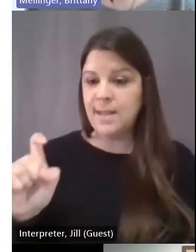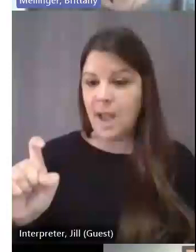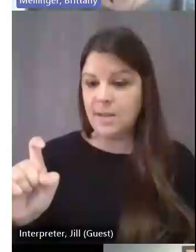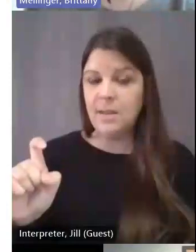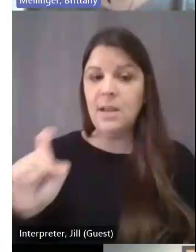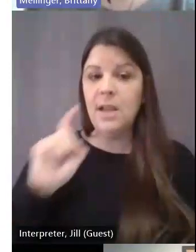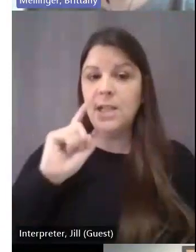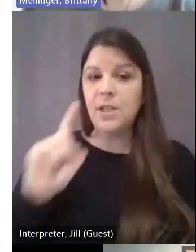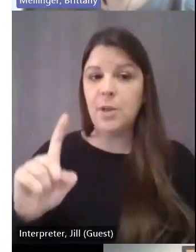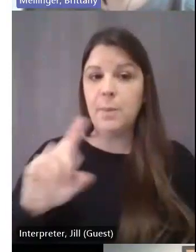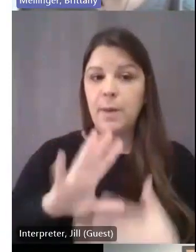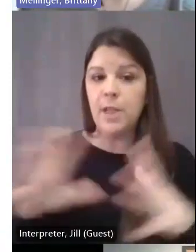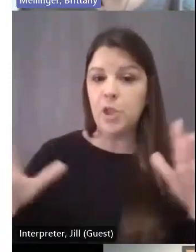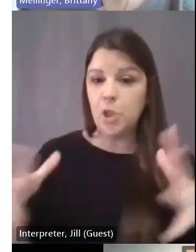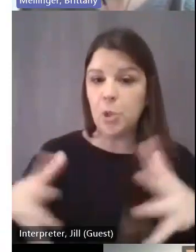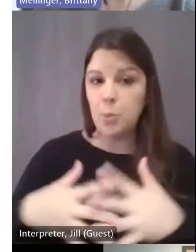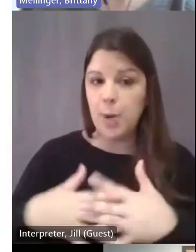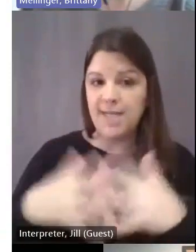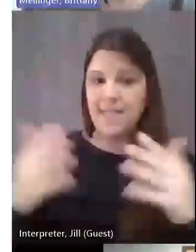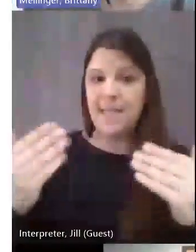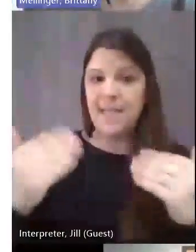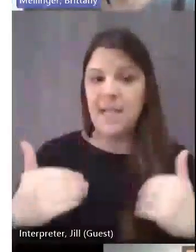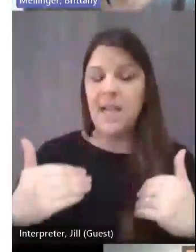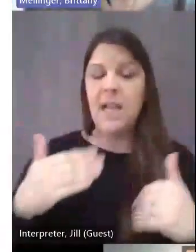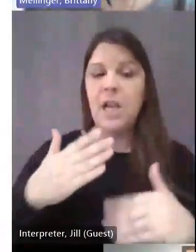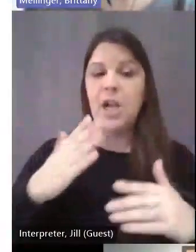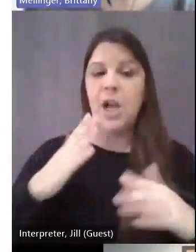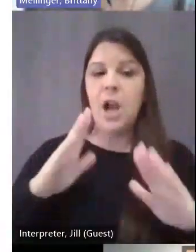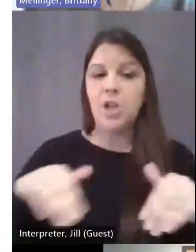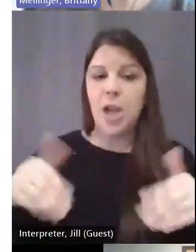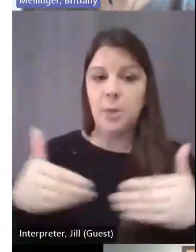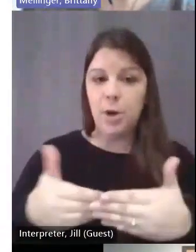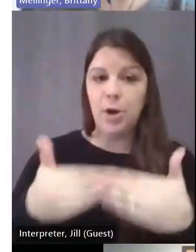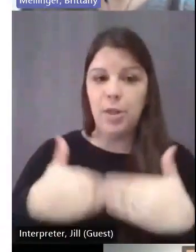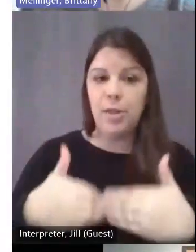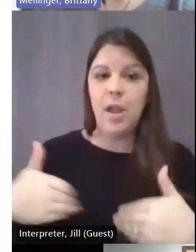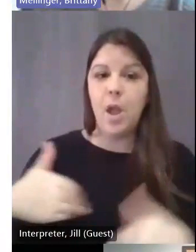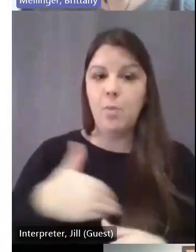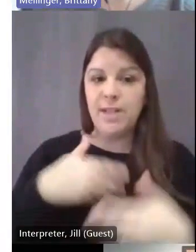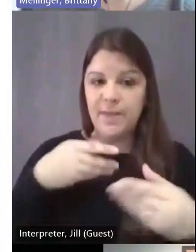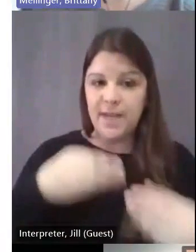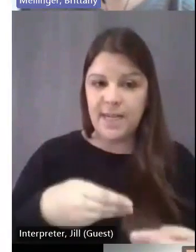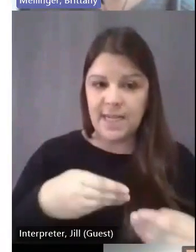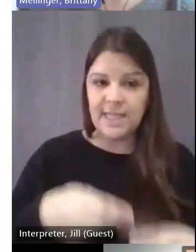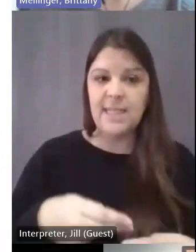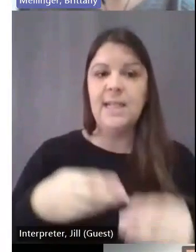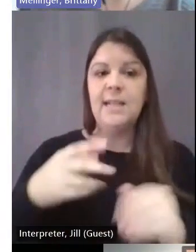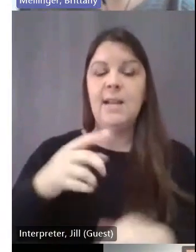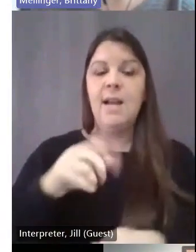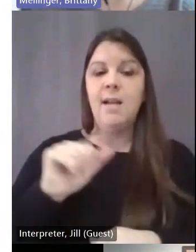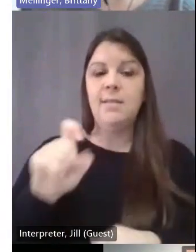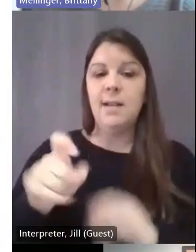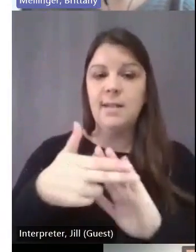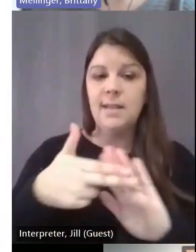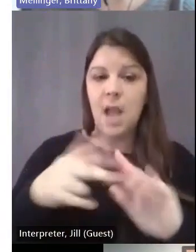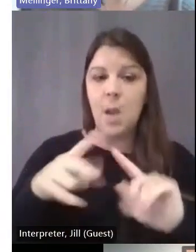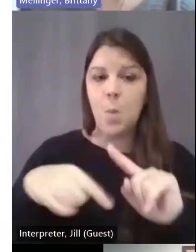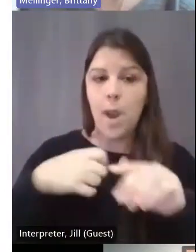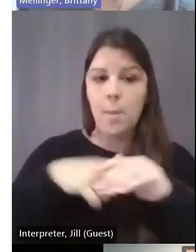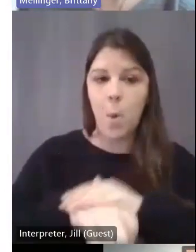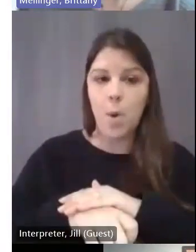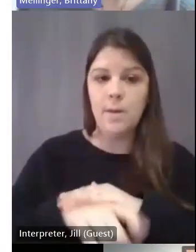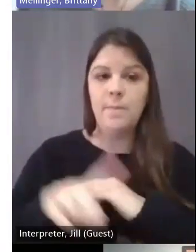pregnancy status, childbirth status, breastfeeding status, sex assigned at birth, gender identity or expression,